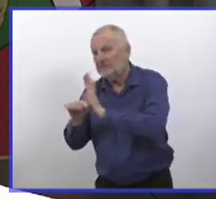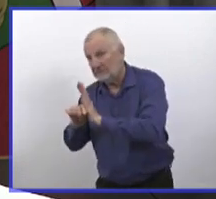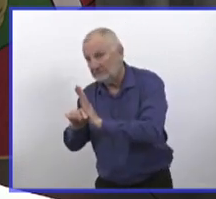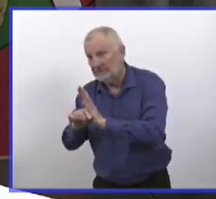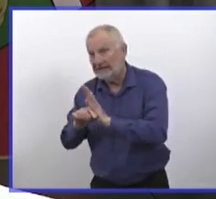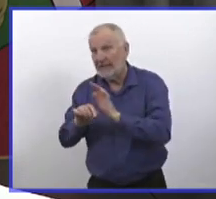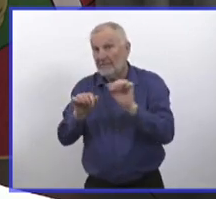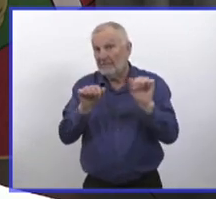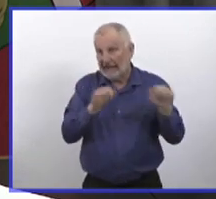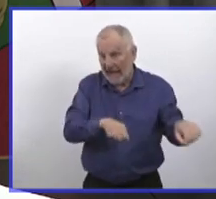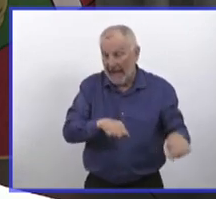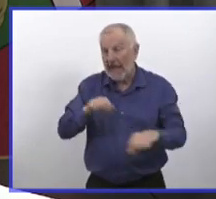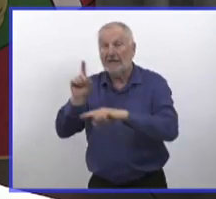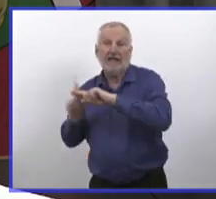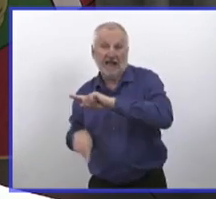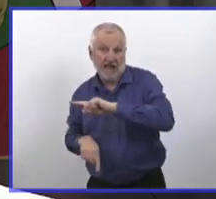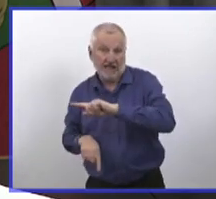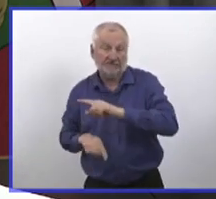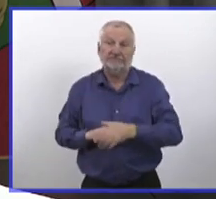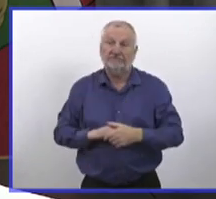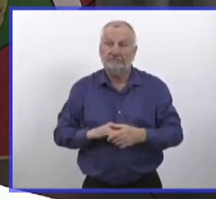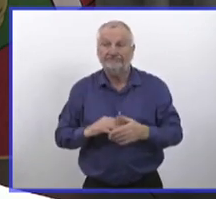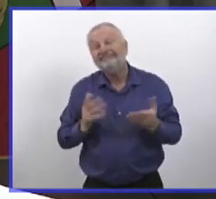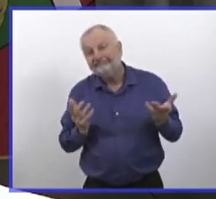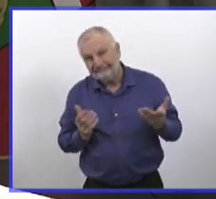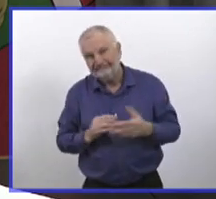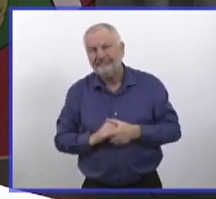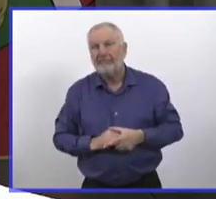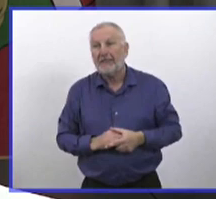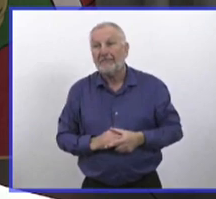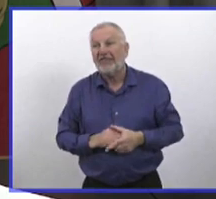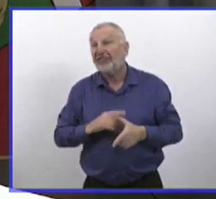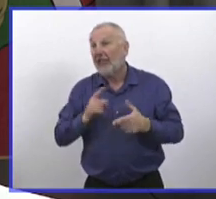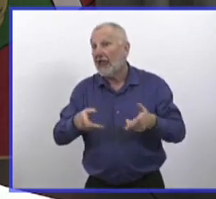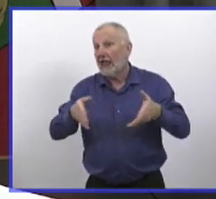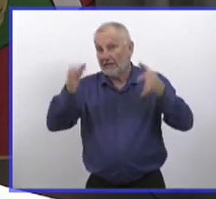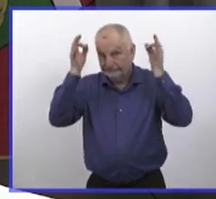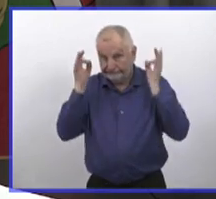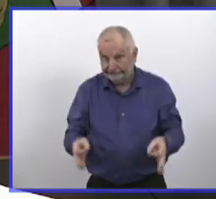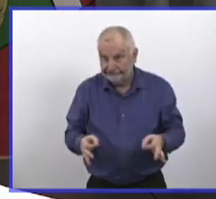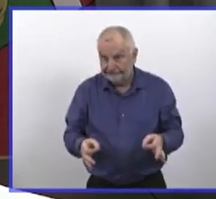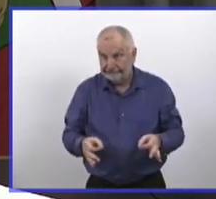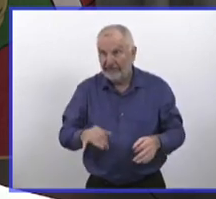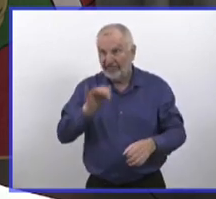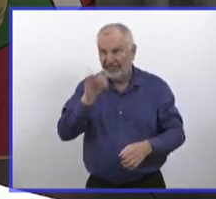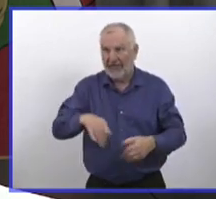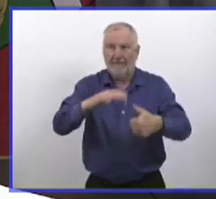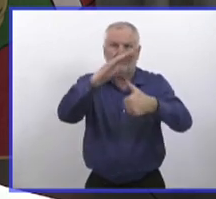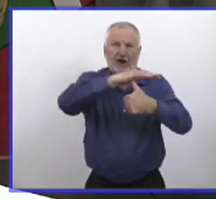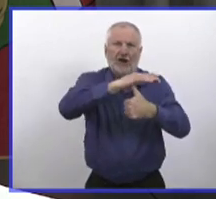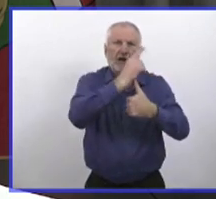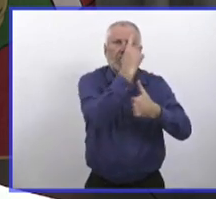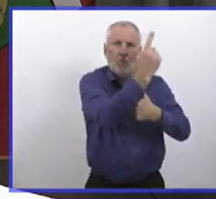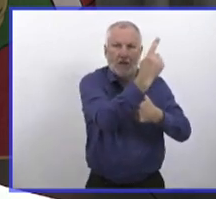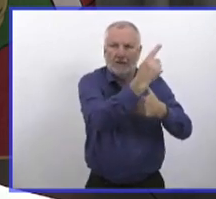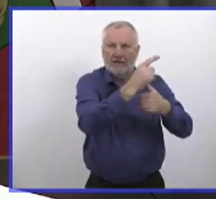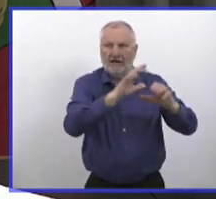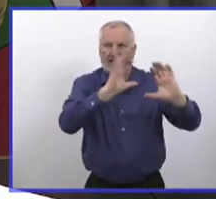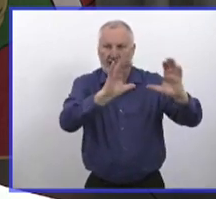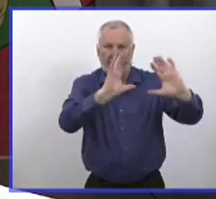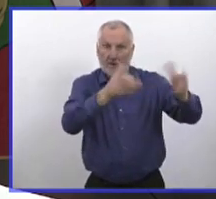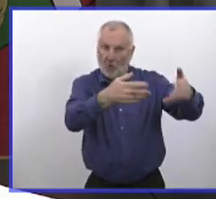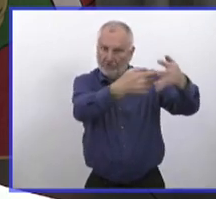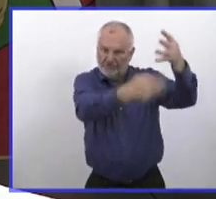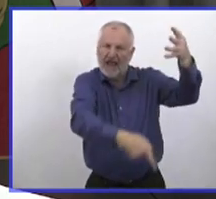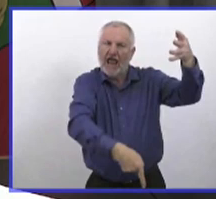different conditions to create this final list that we believe truly represents the highest risk people in